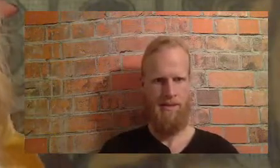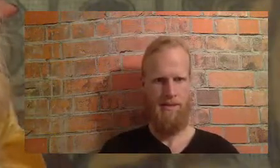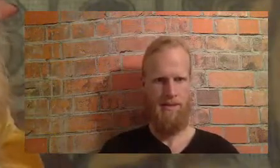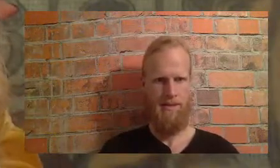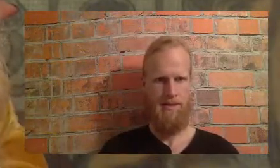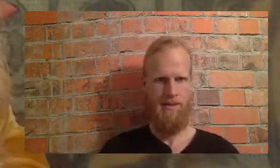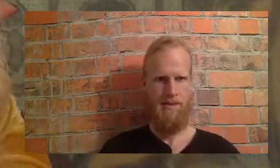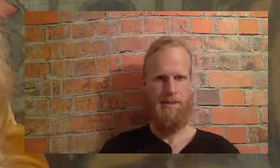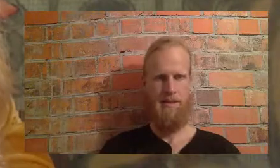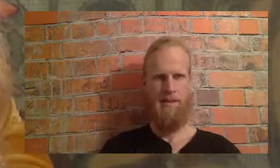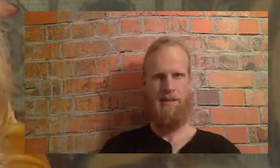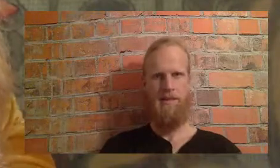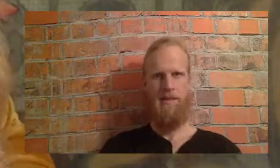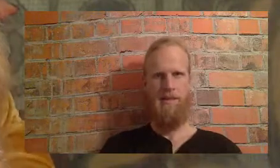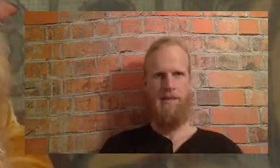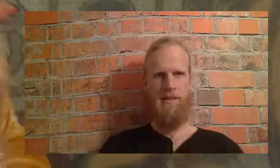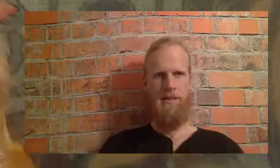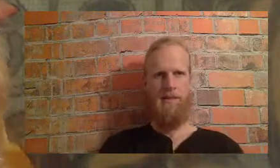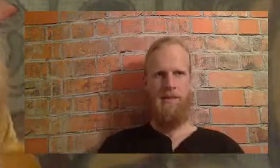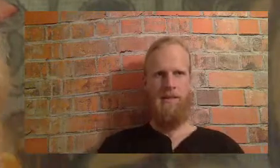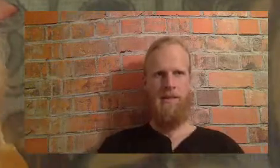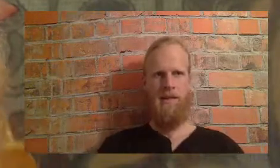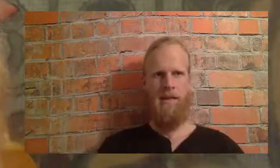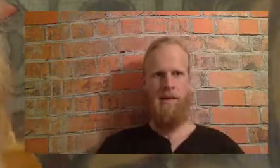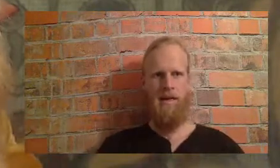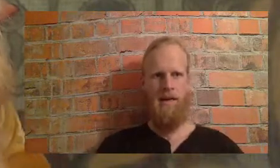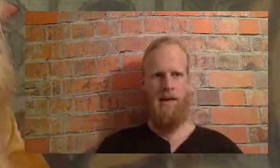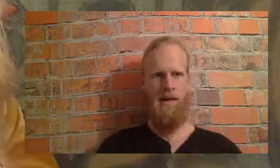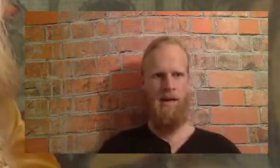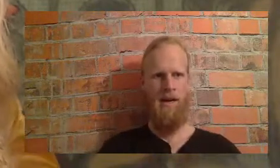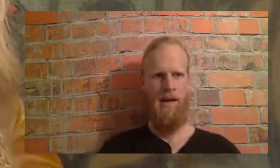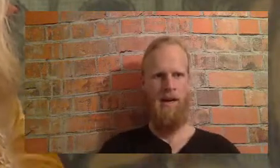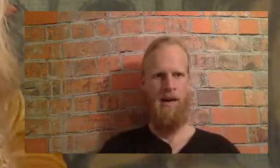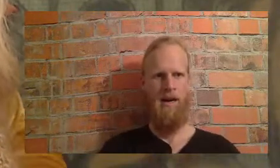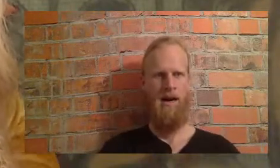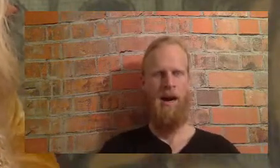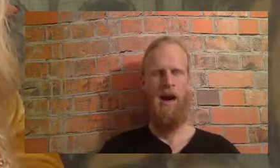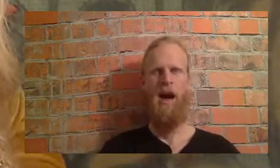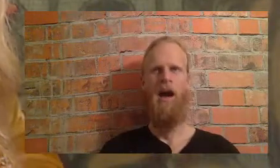is? Is it some abuse that you suffered?